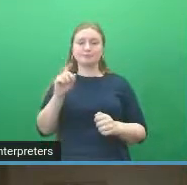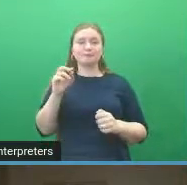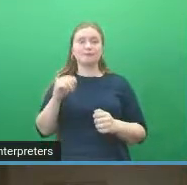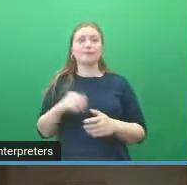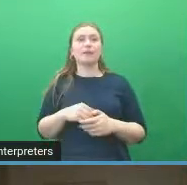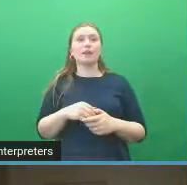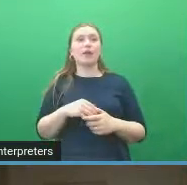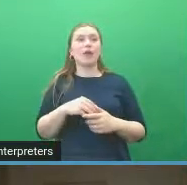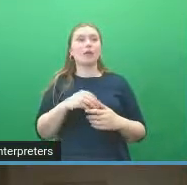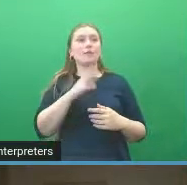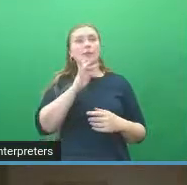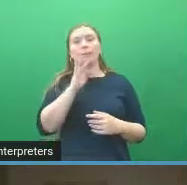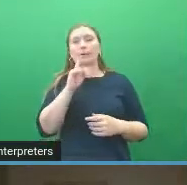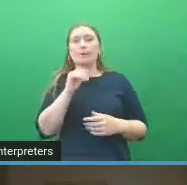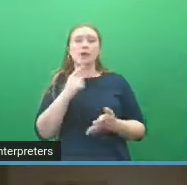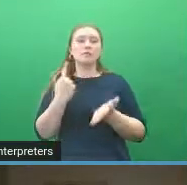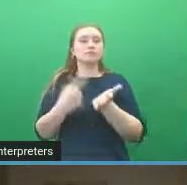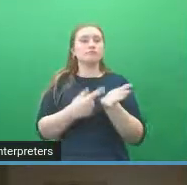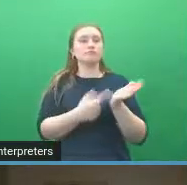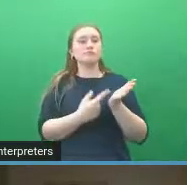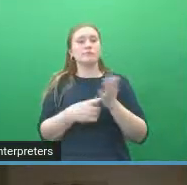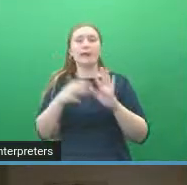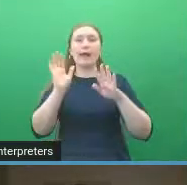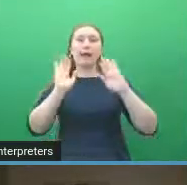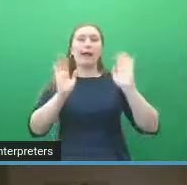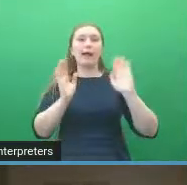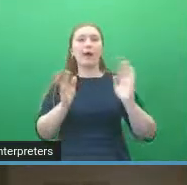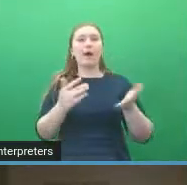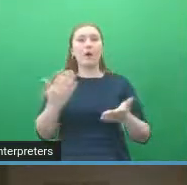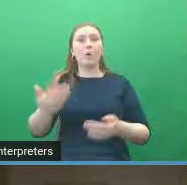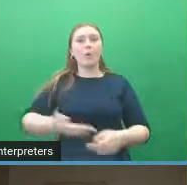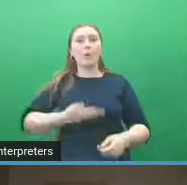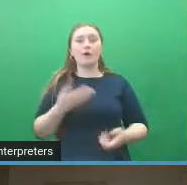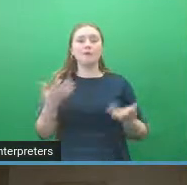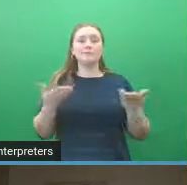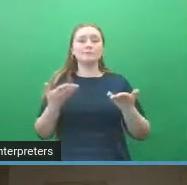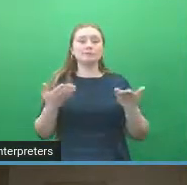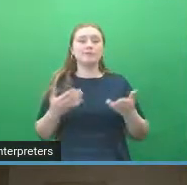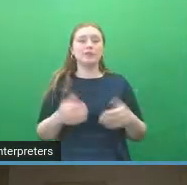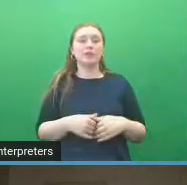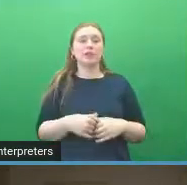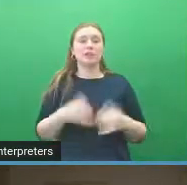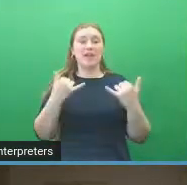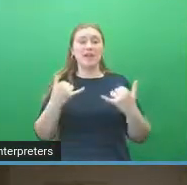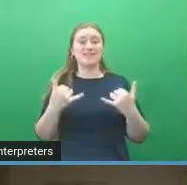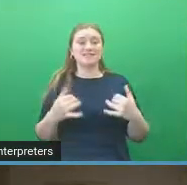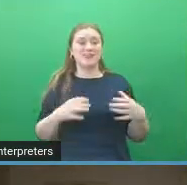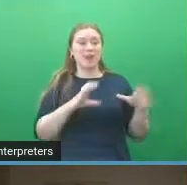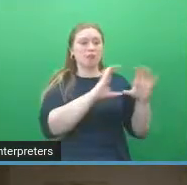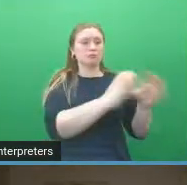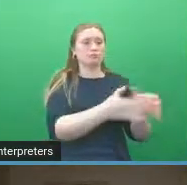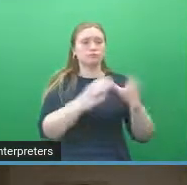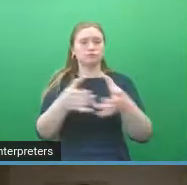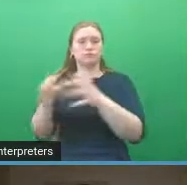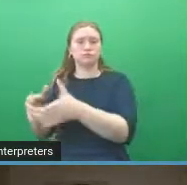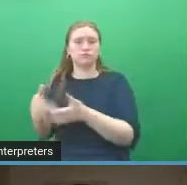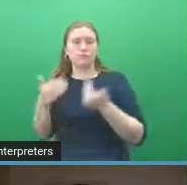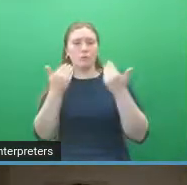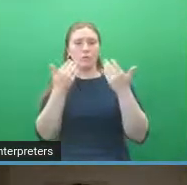100 or so people. After a welcome and description of the show, they invite you to gather in small groups where a docent leads a tour. In that